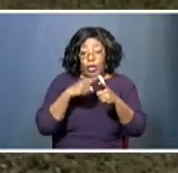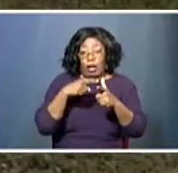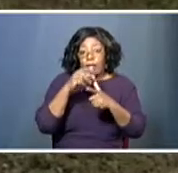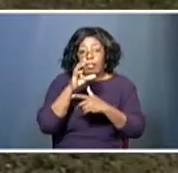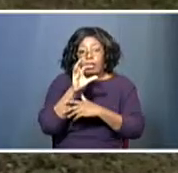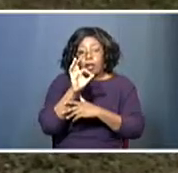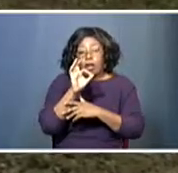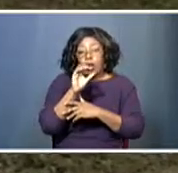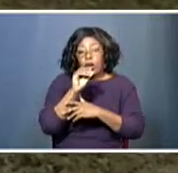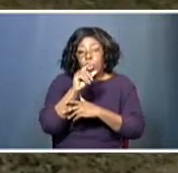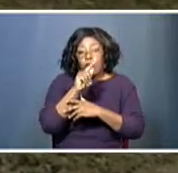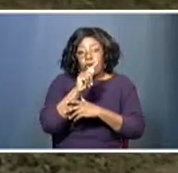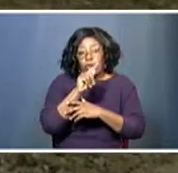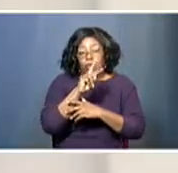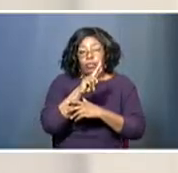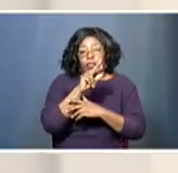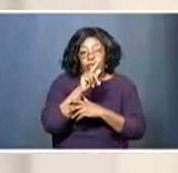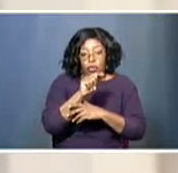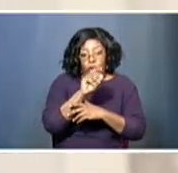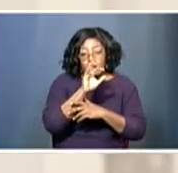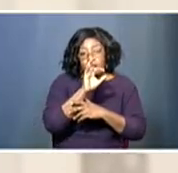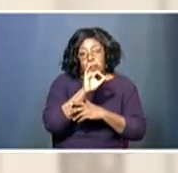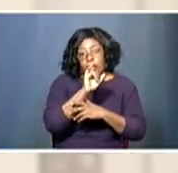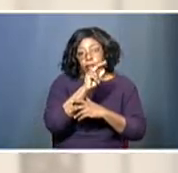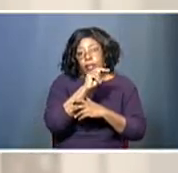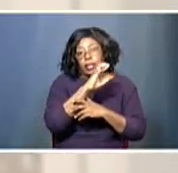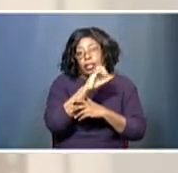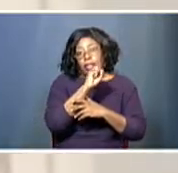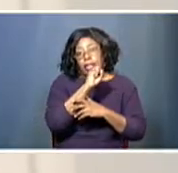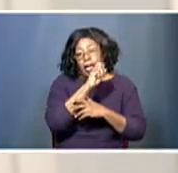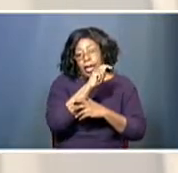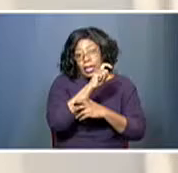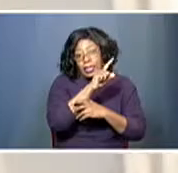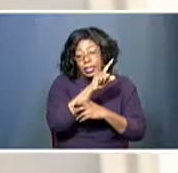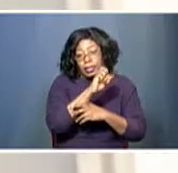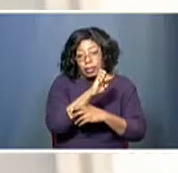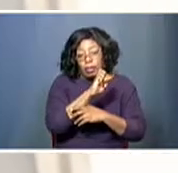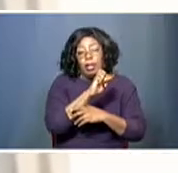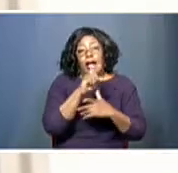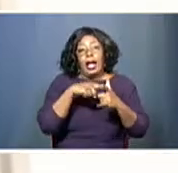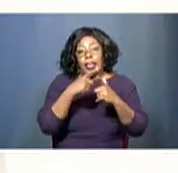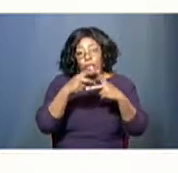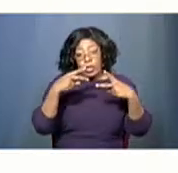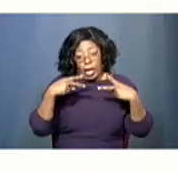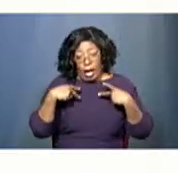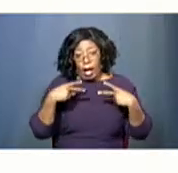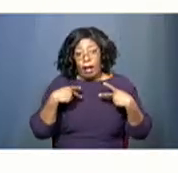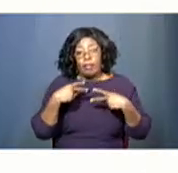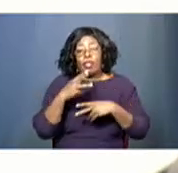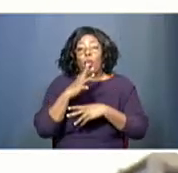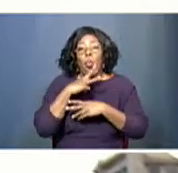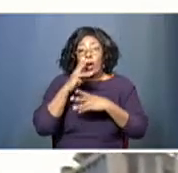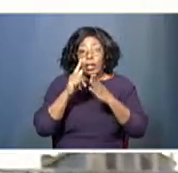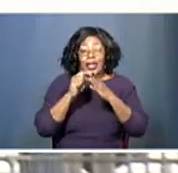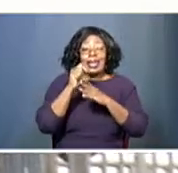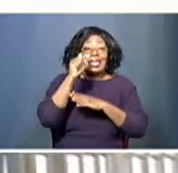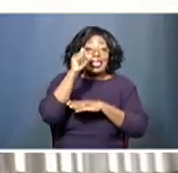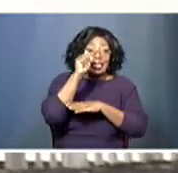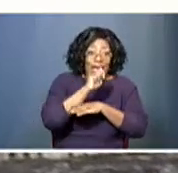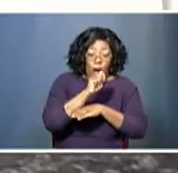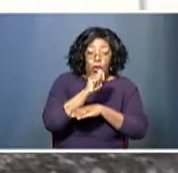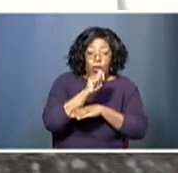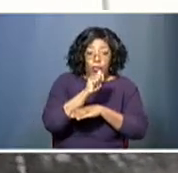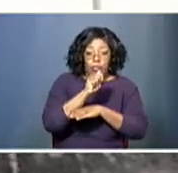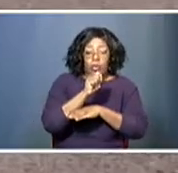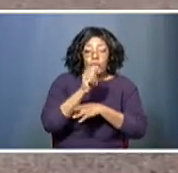have Fort Finn Castle and the water tower. What we want to do is we want to restore the water tower. We're looking for a PPP or a government initiative